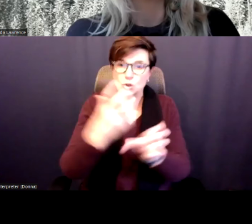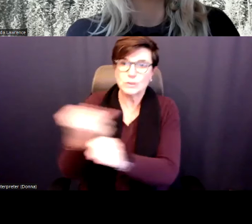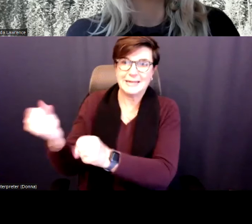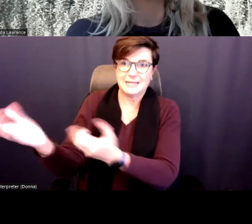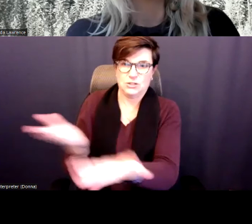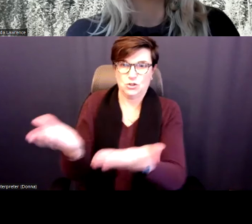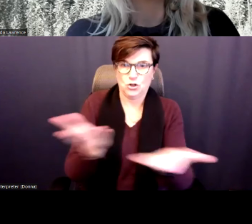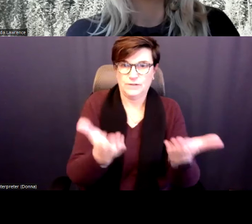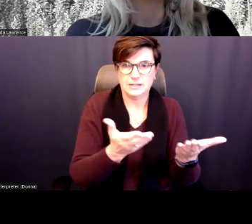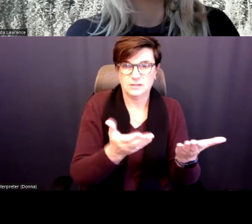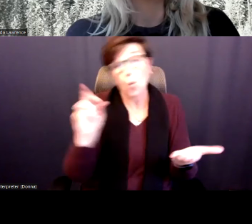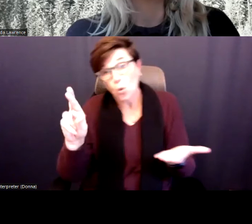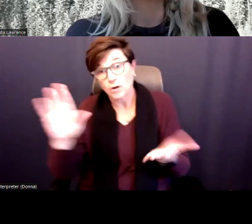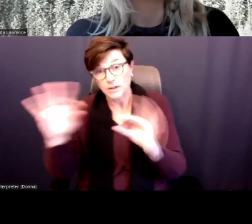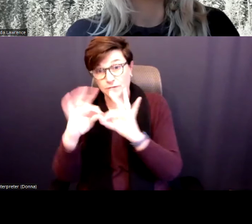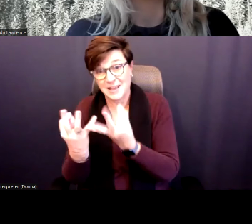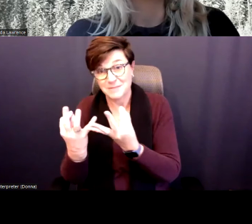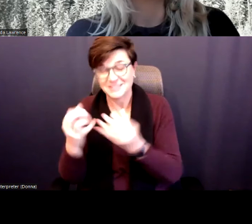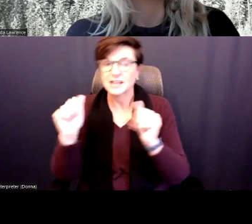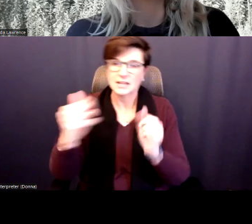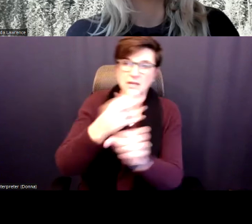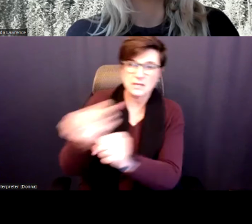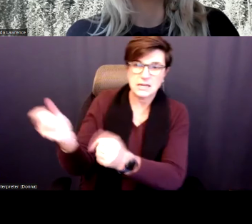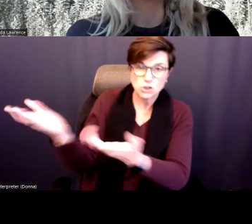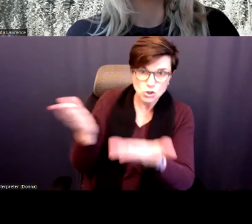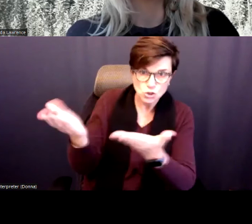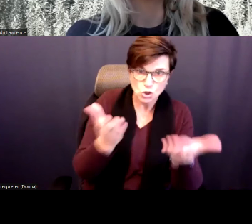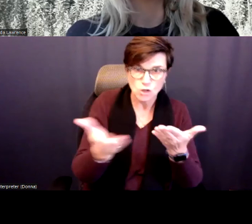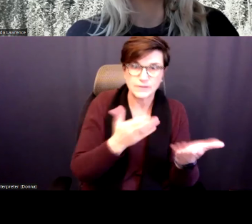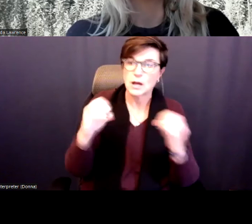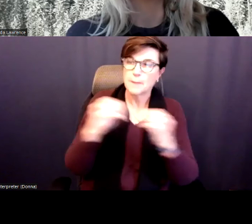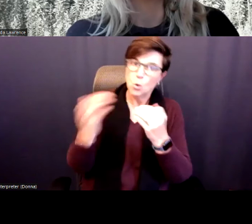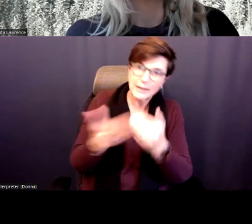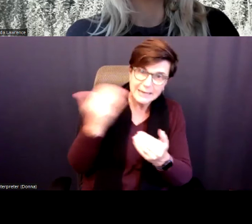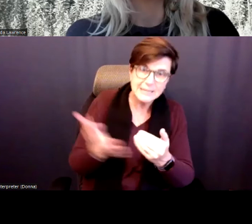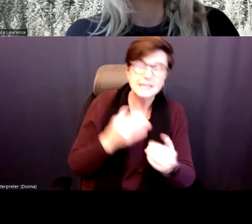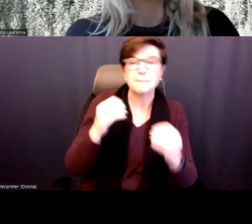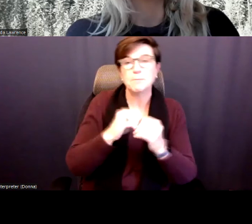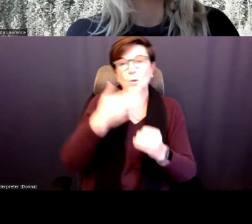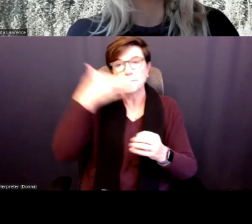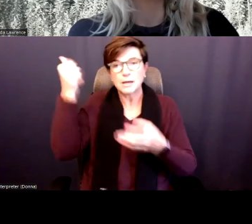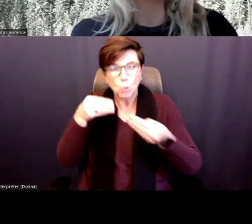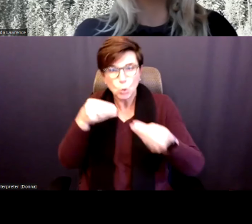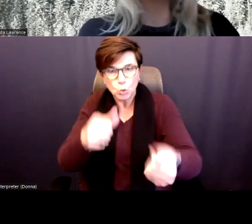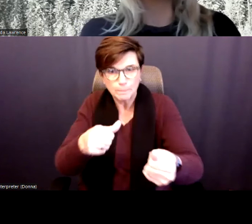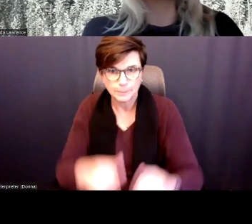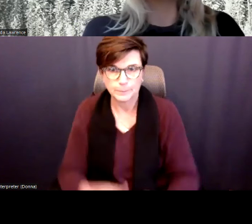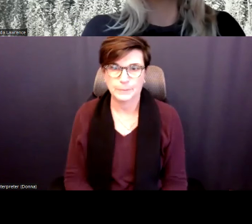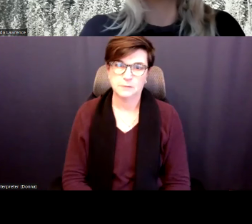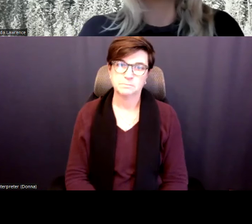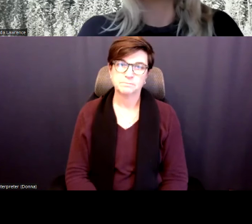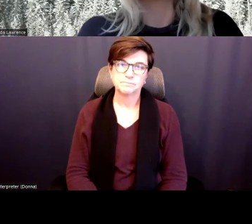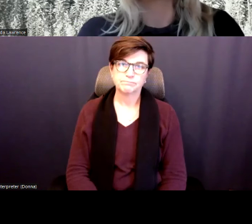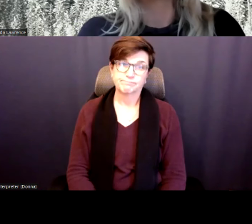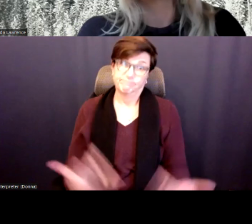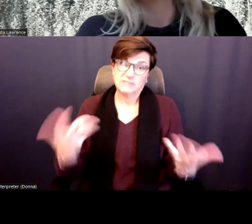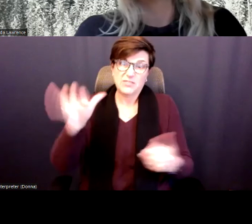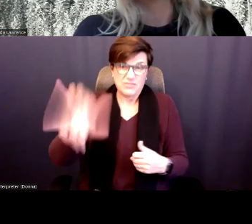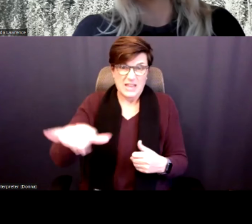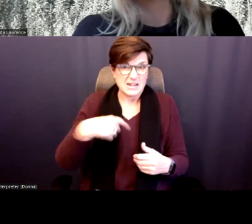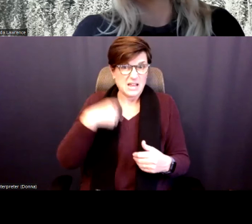their families to be able to access the cadre of services that you want to see. And I just think that's